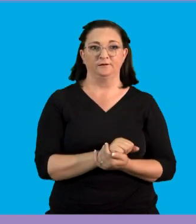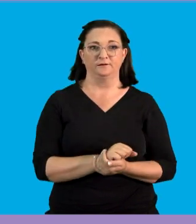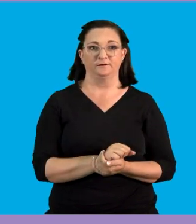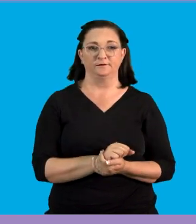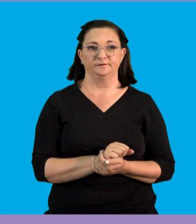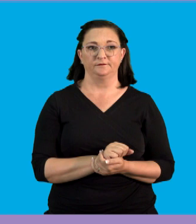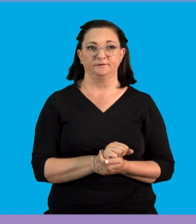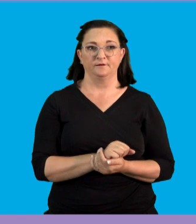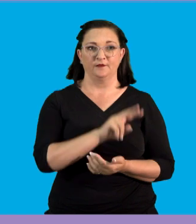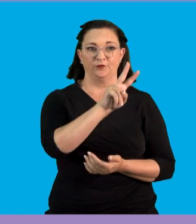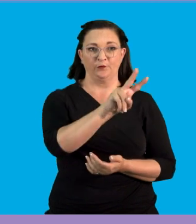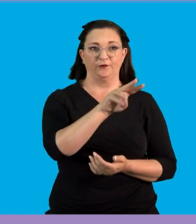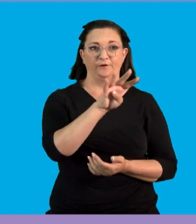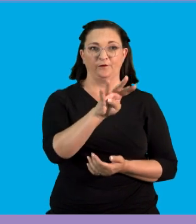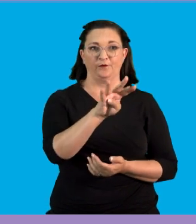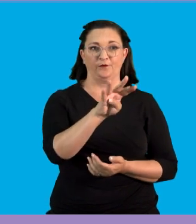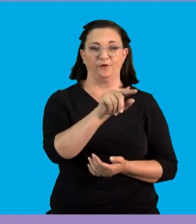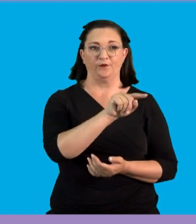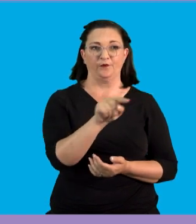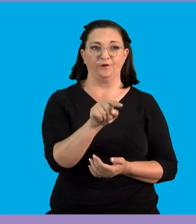that is going to be